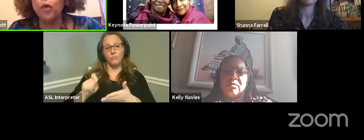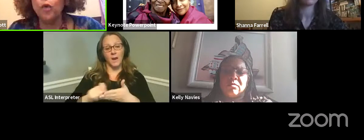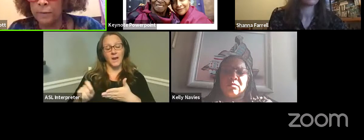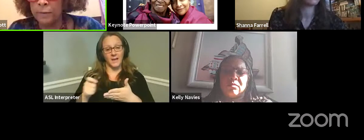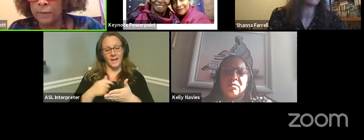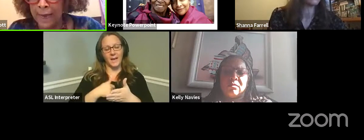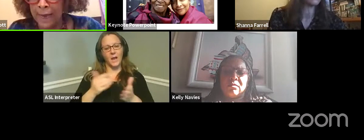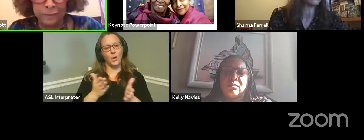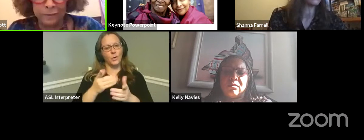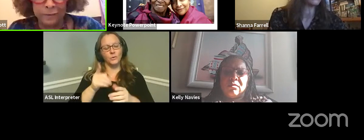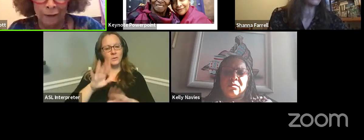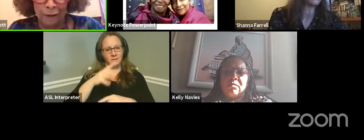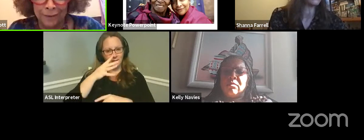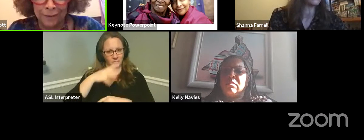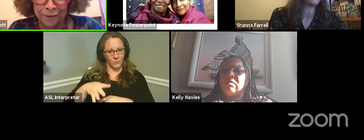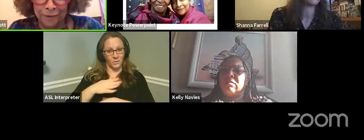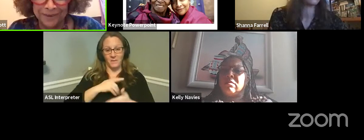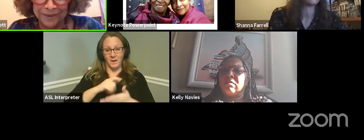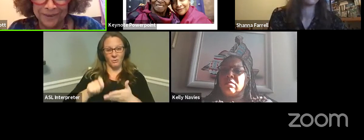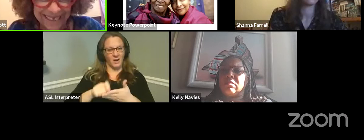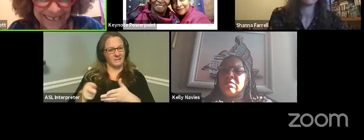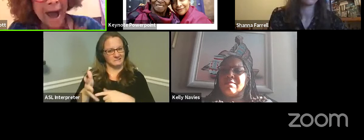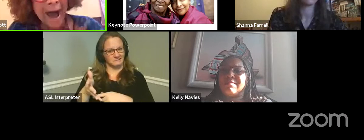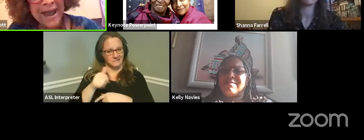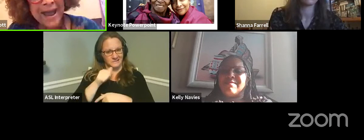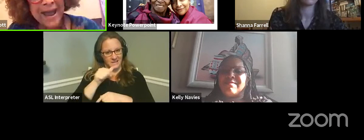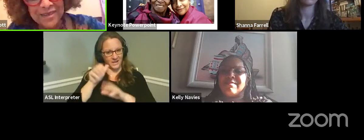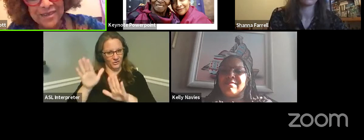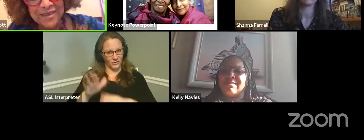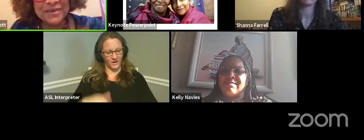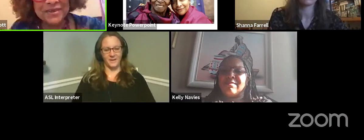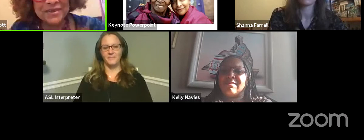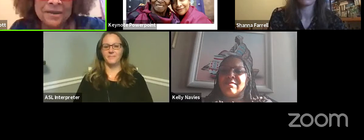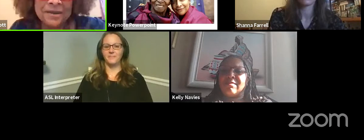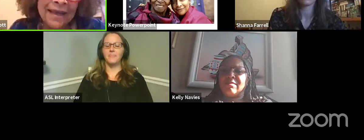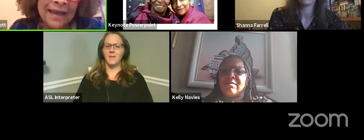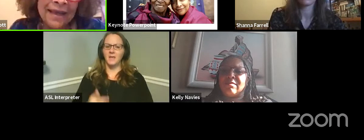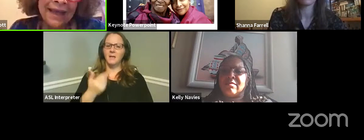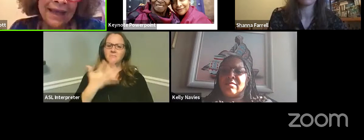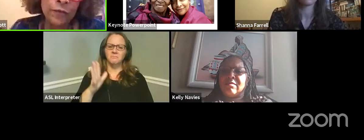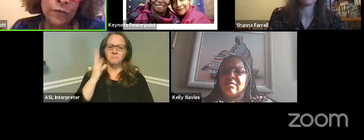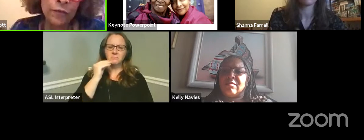walk right by it because I don't think it's very good. I have done those things in the